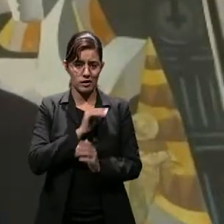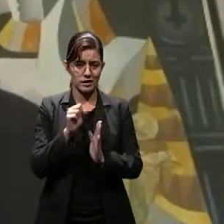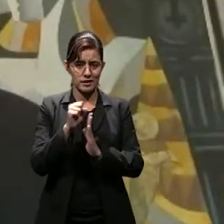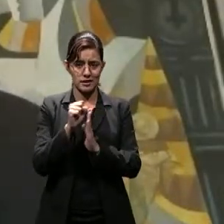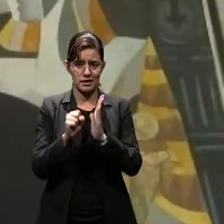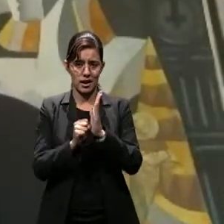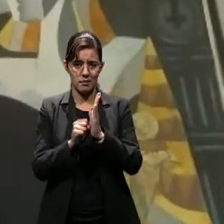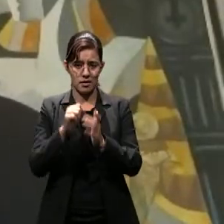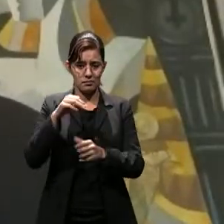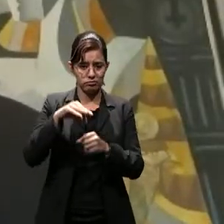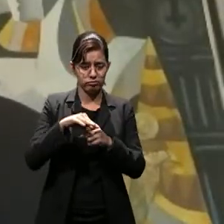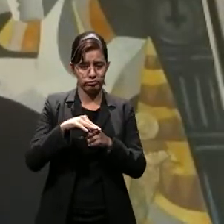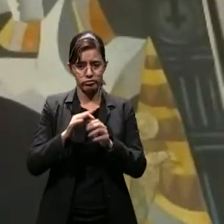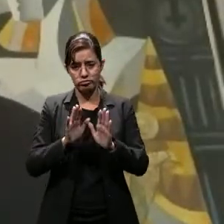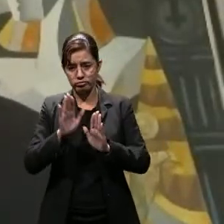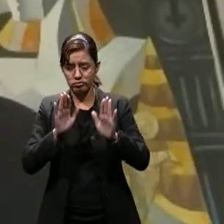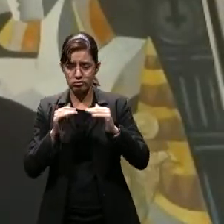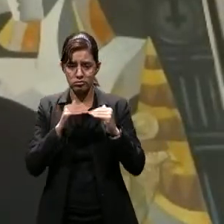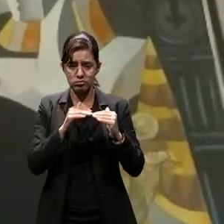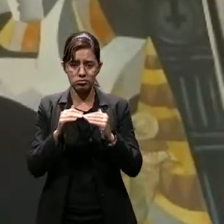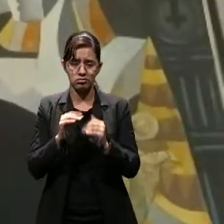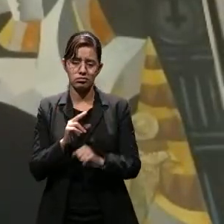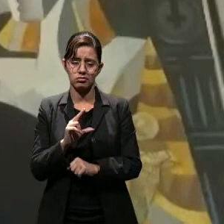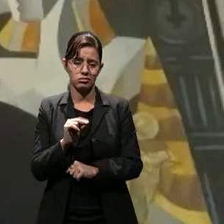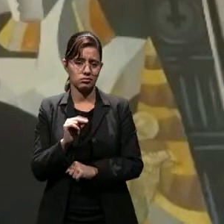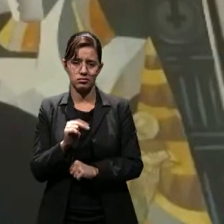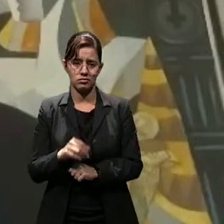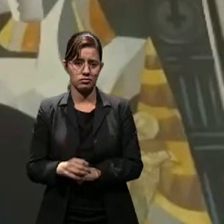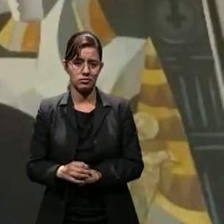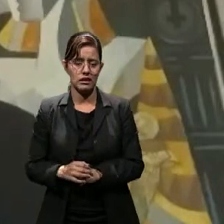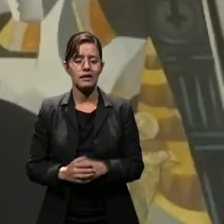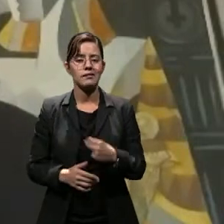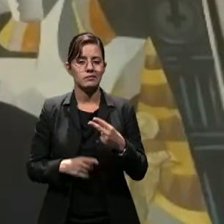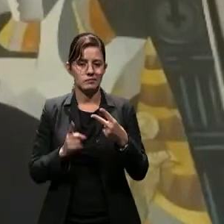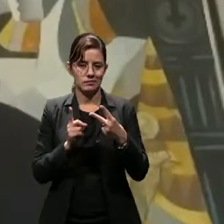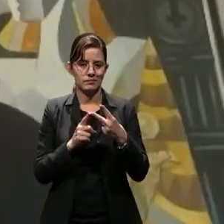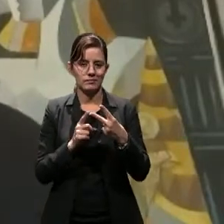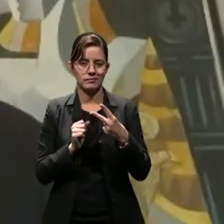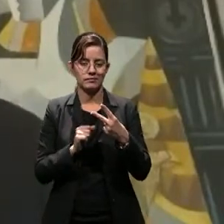good to democracy. The second reason is